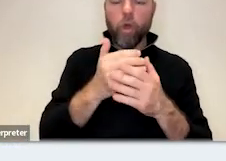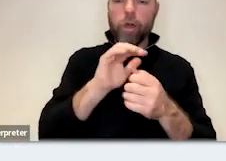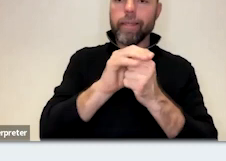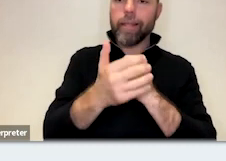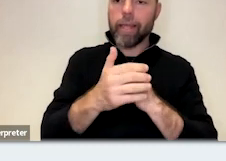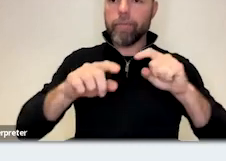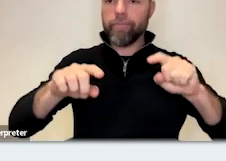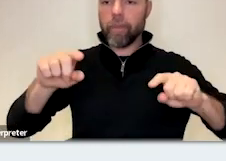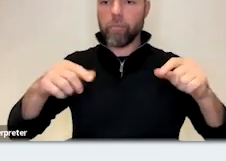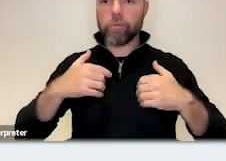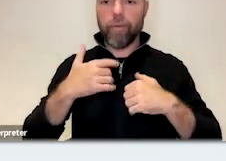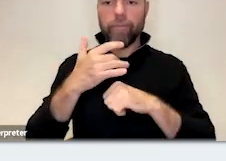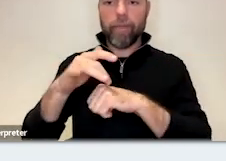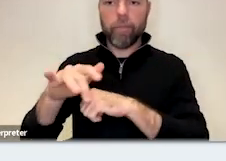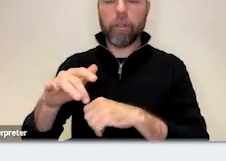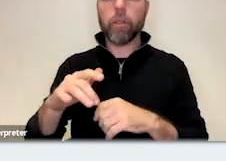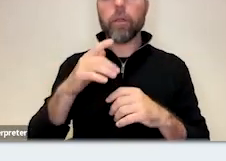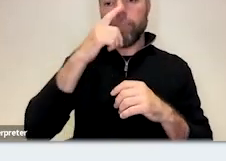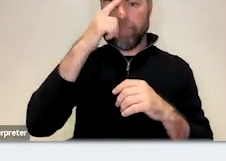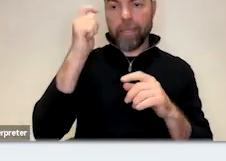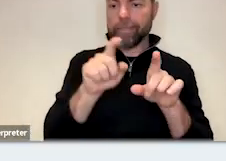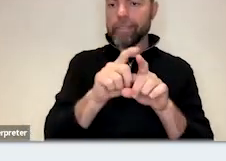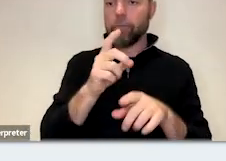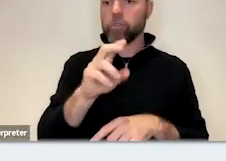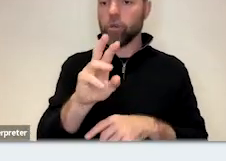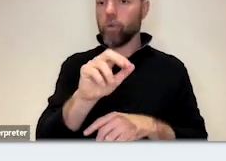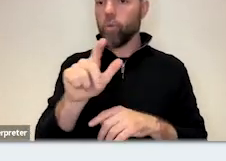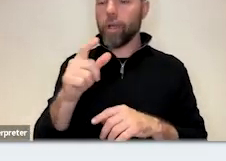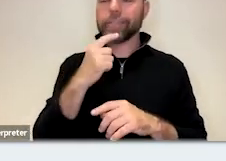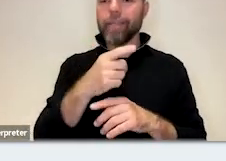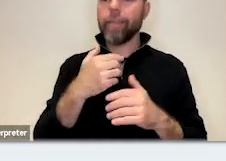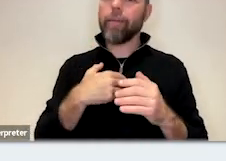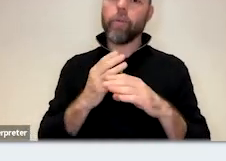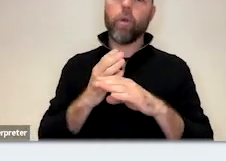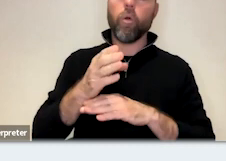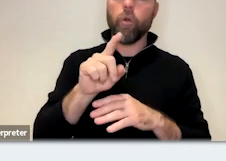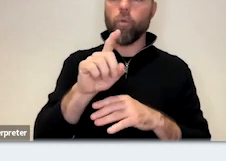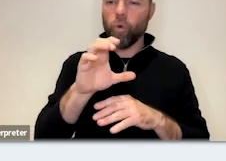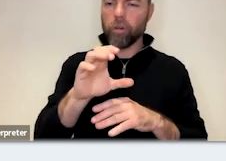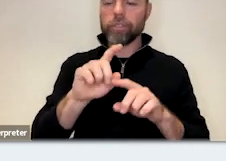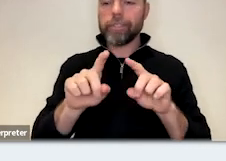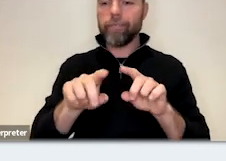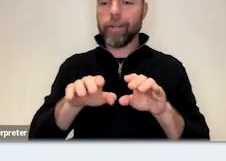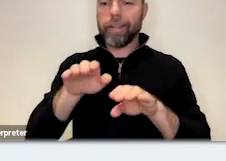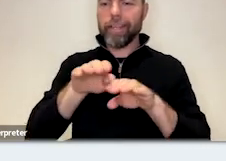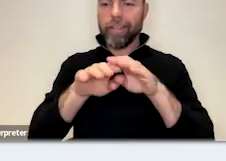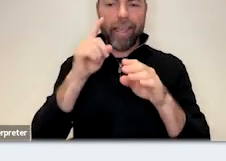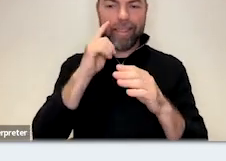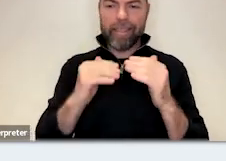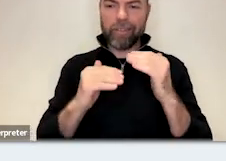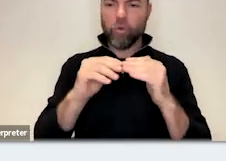that are available. Because, like Dr. Wells said, there are over 100 different layers. I think we're approaching 200